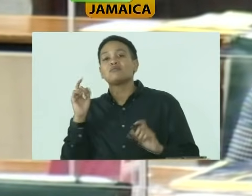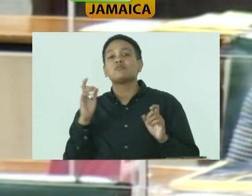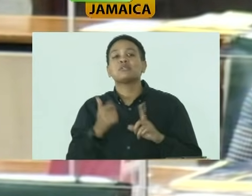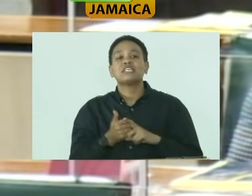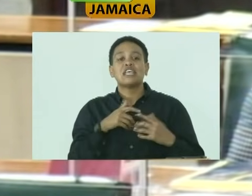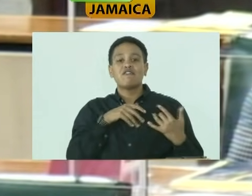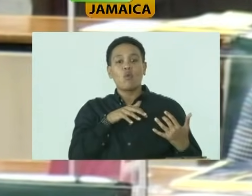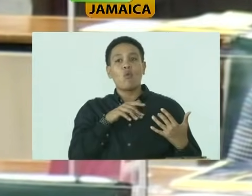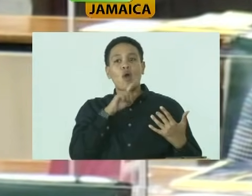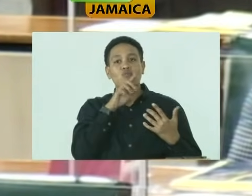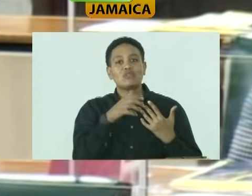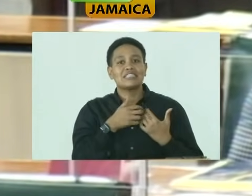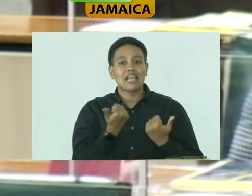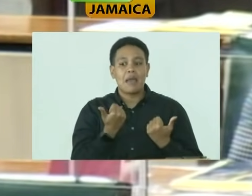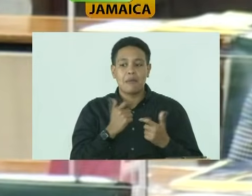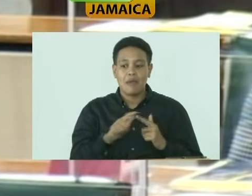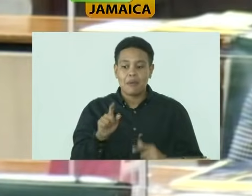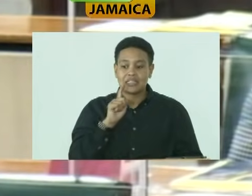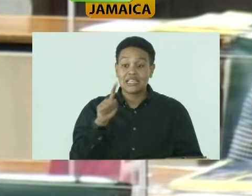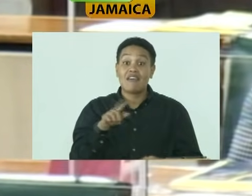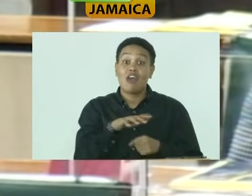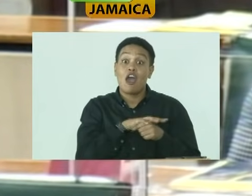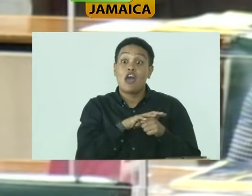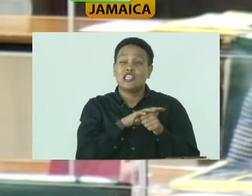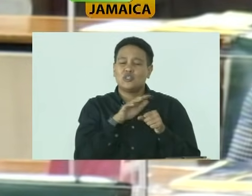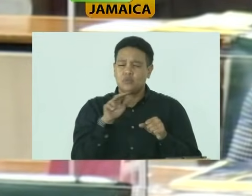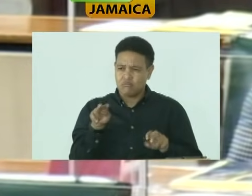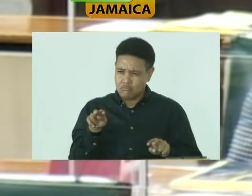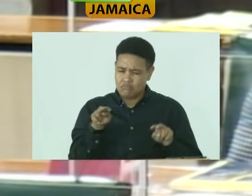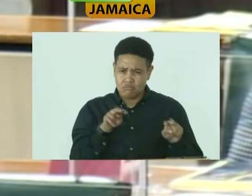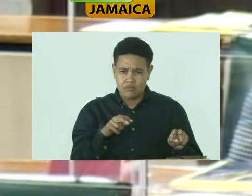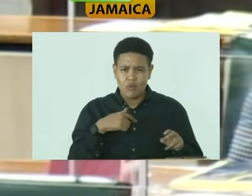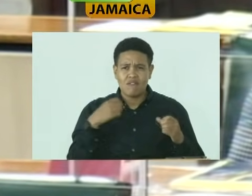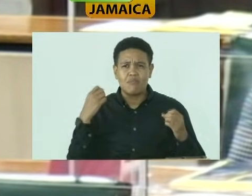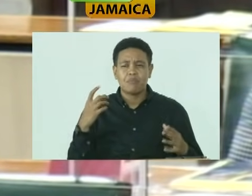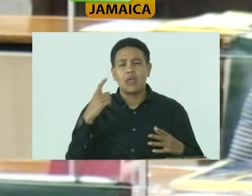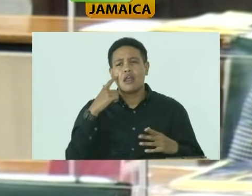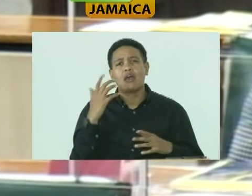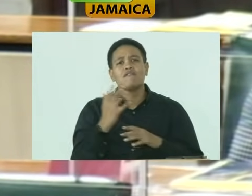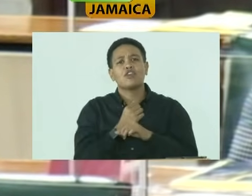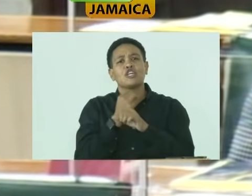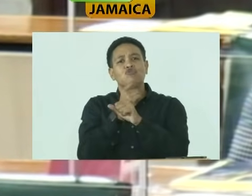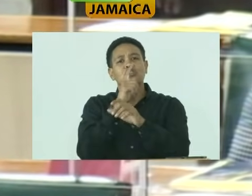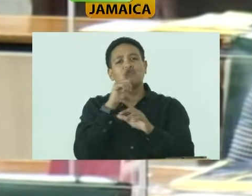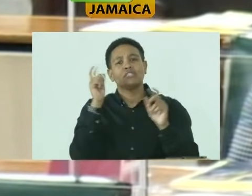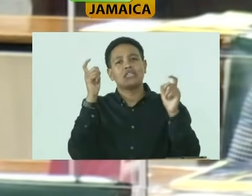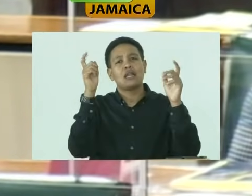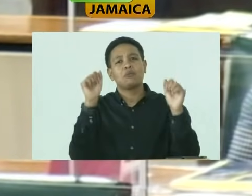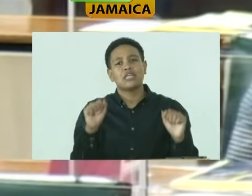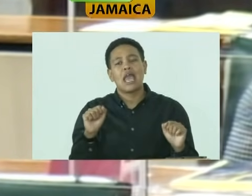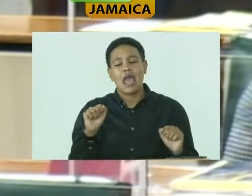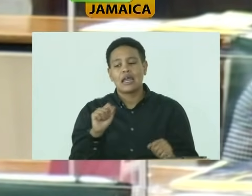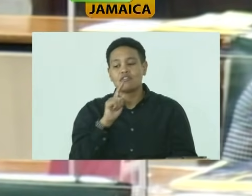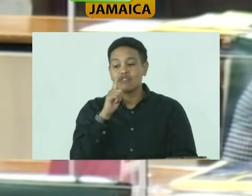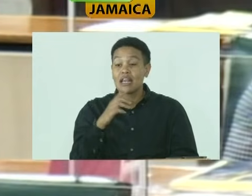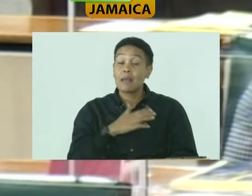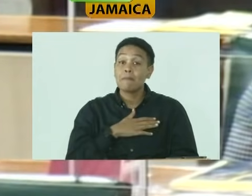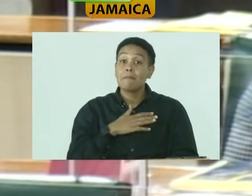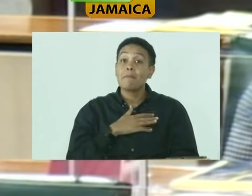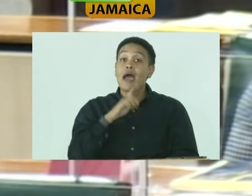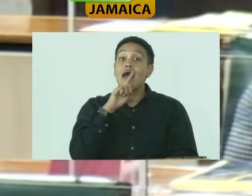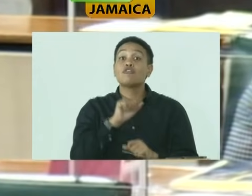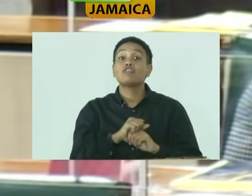far from over, but as a constituency, we have many victories to celebrate. It is my